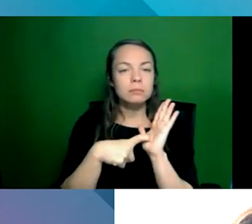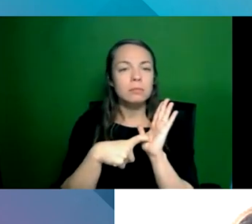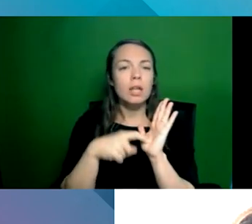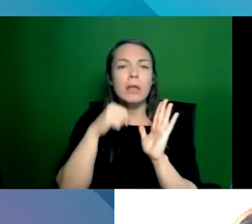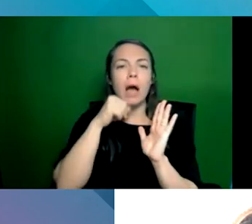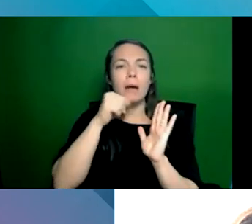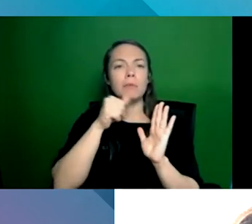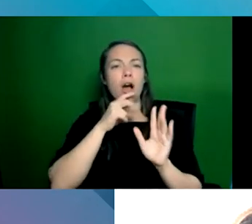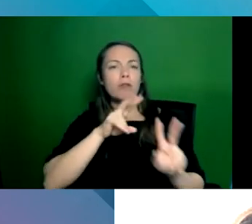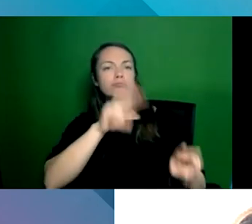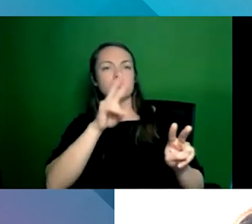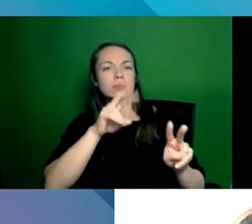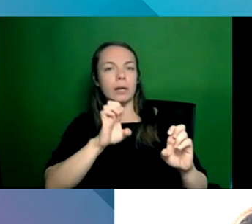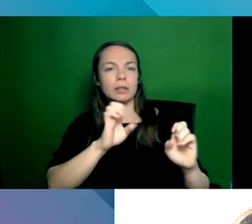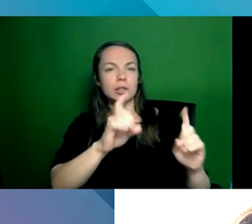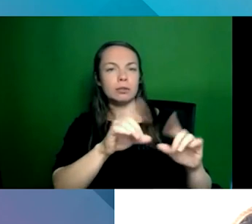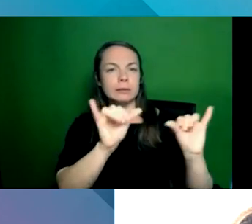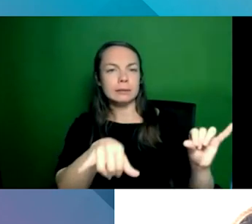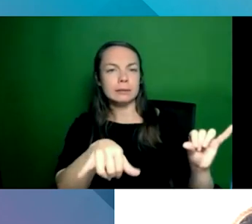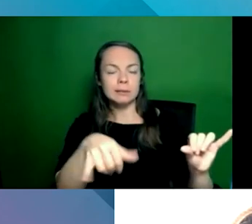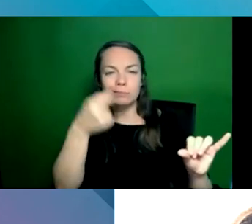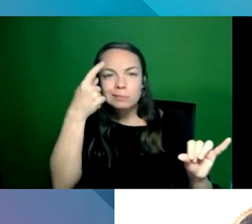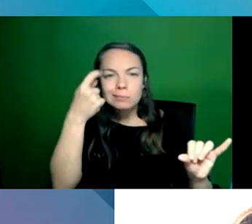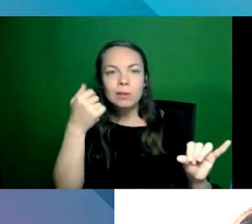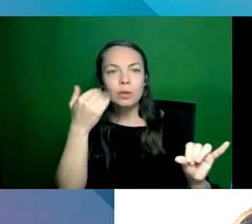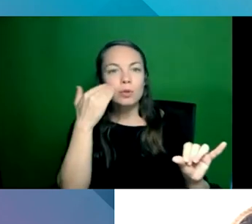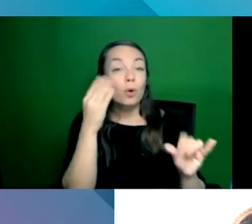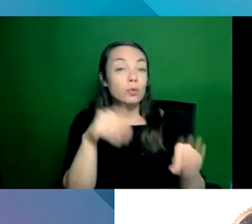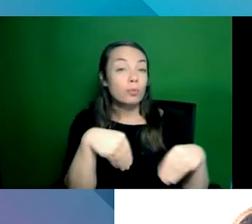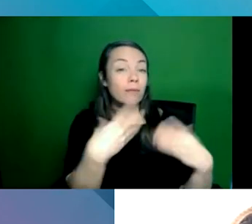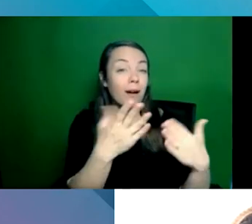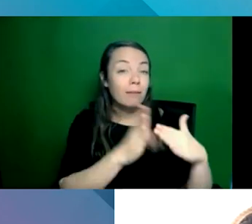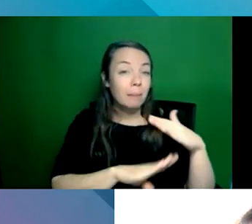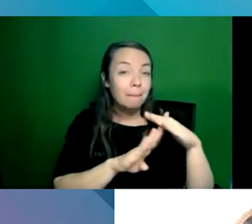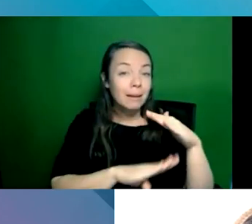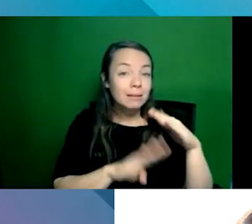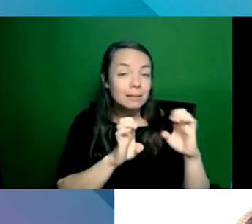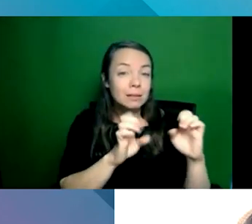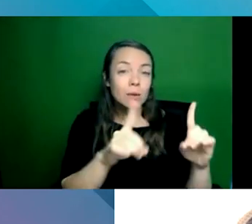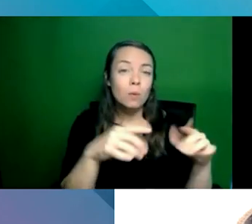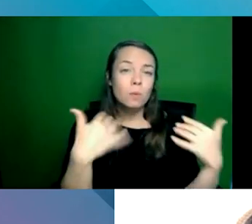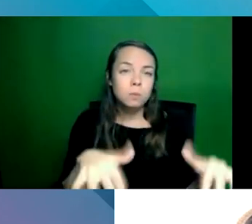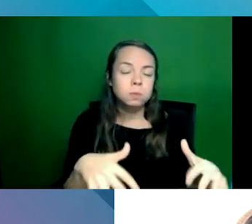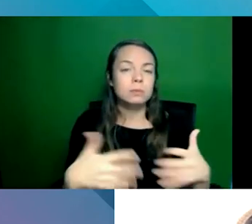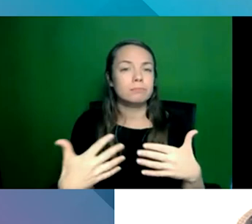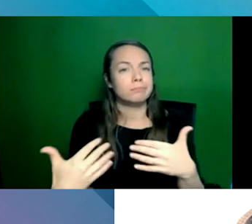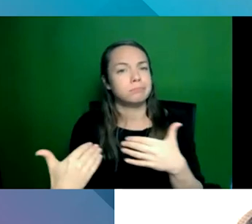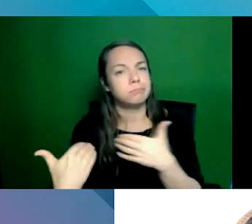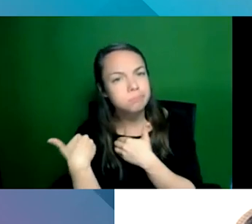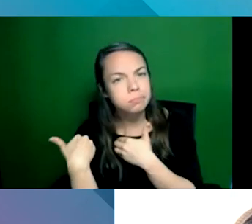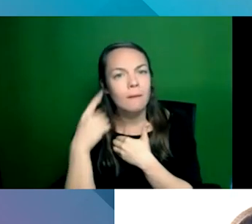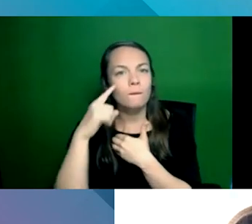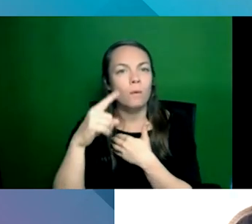educational systems, because we all know that just to provide the basics is a burden for school systems. So